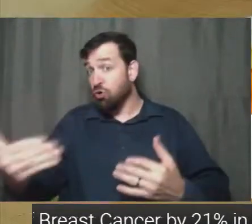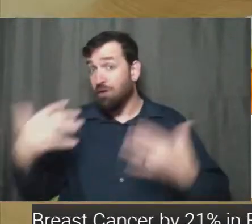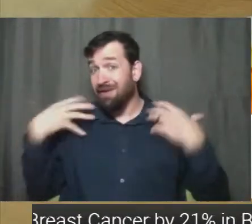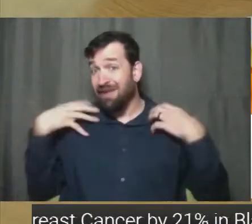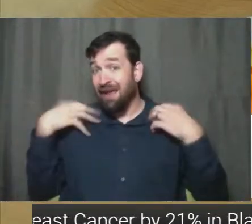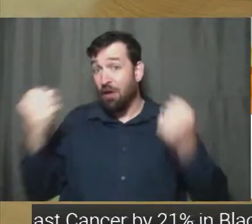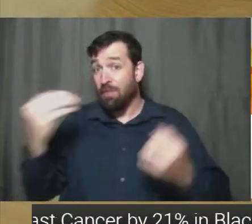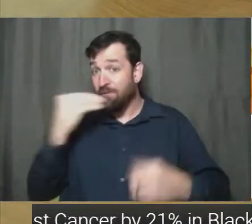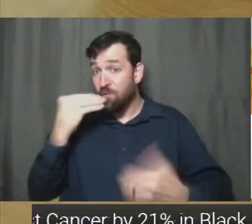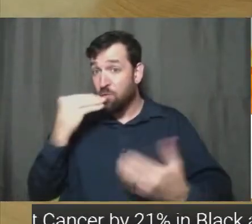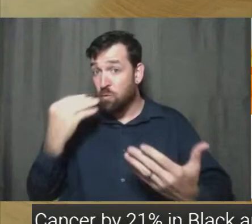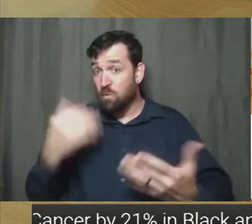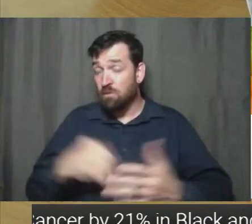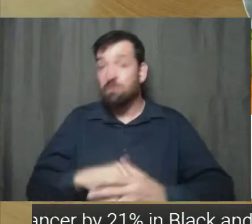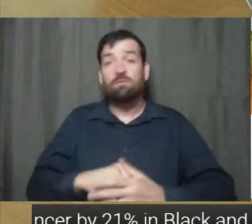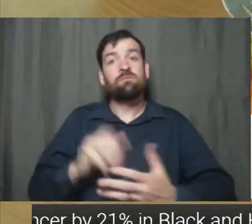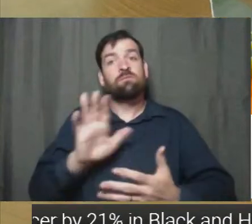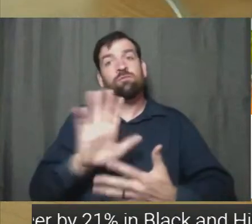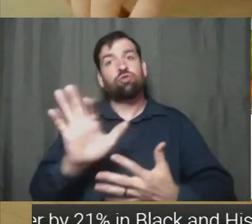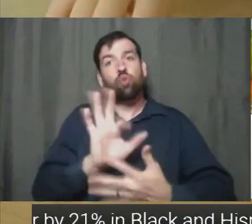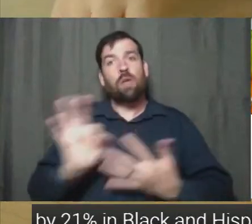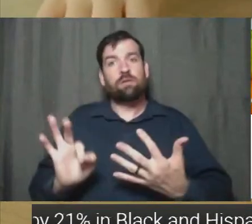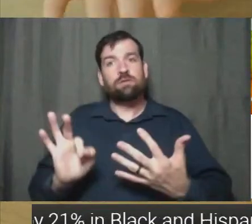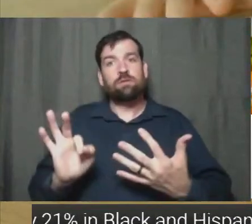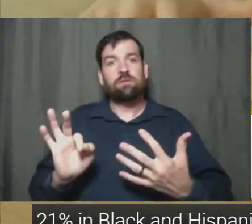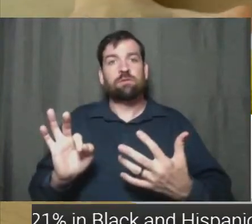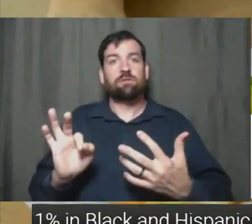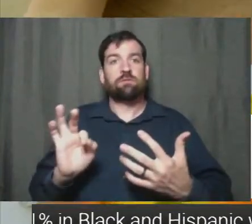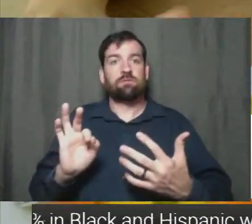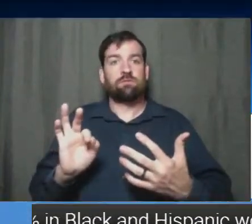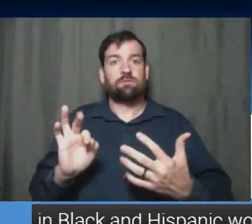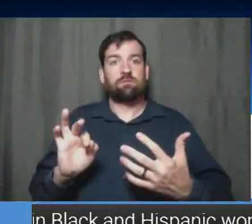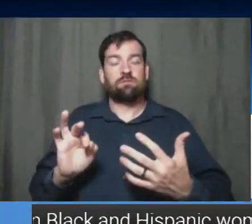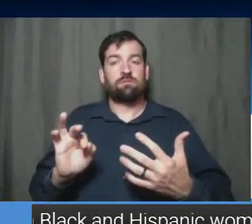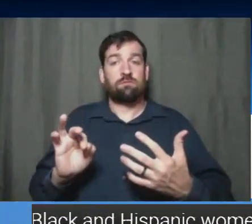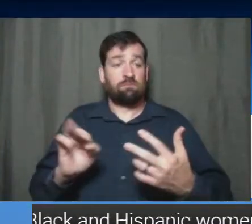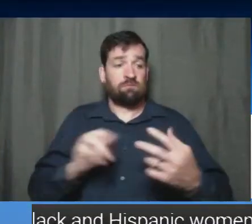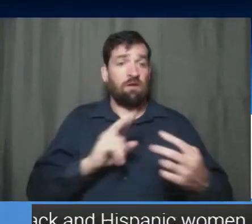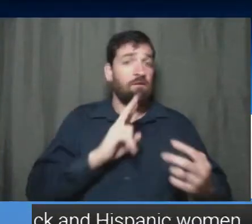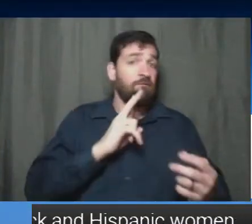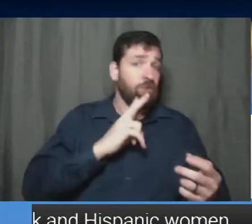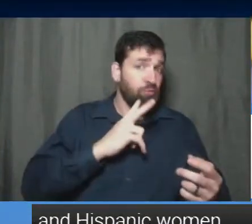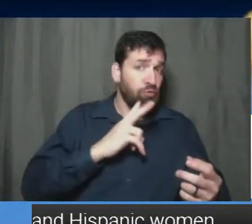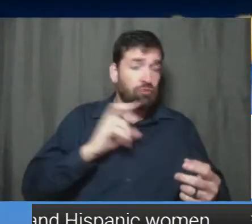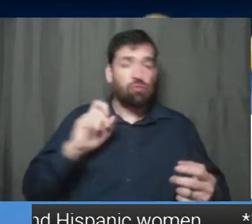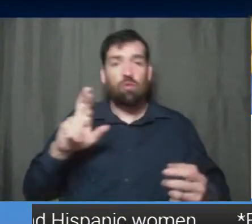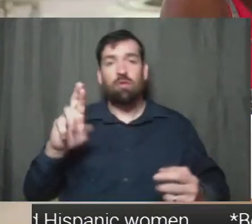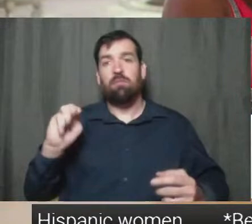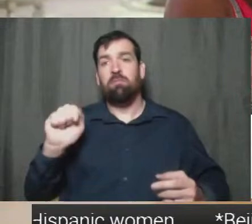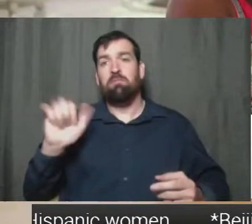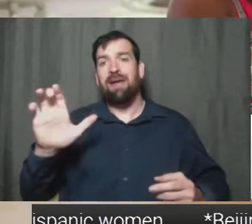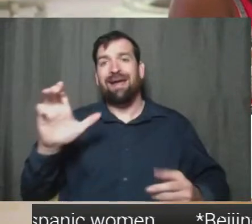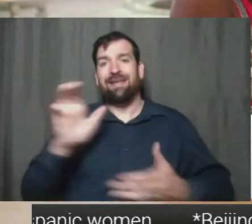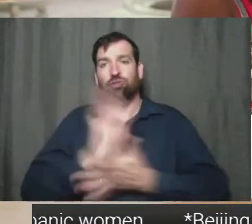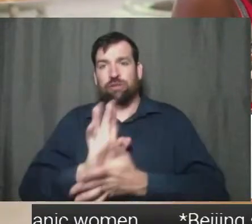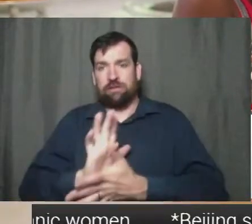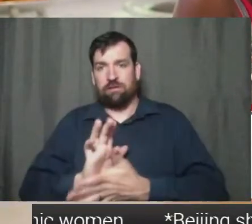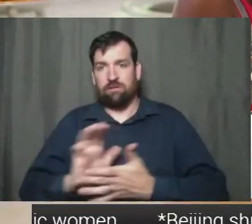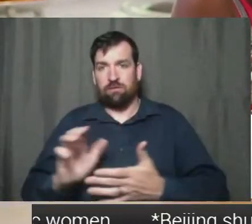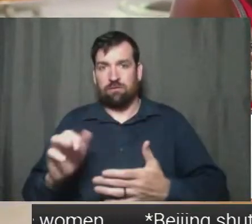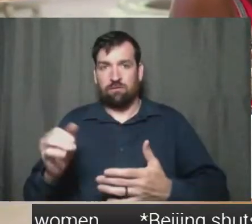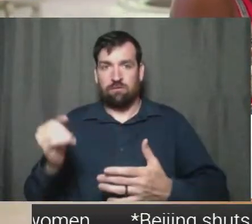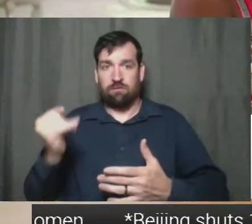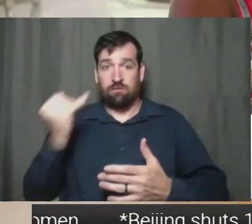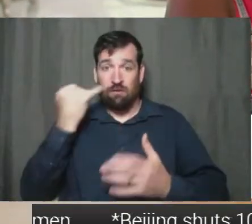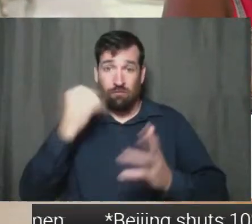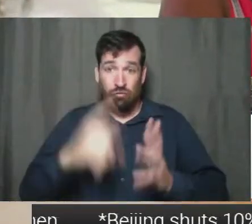choices, hopefully, aren't between, do you want vegetables or macaroni and cheese? And if you start in early enough